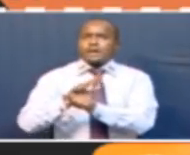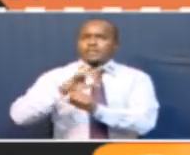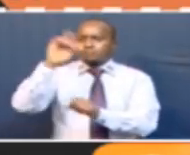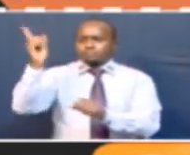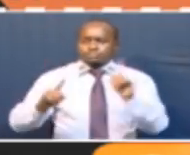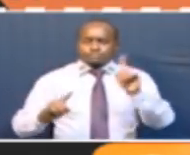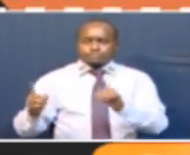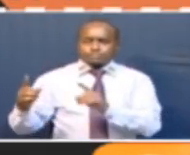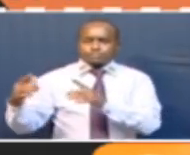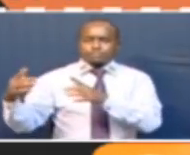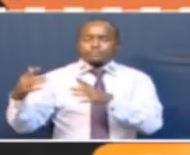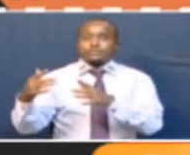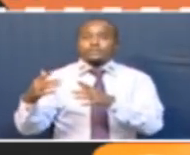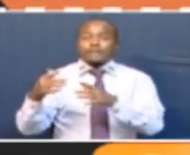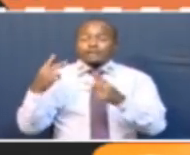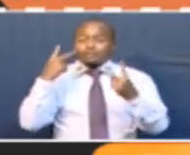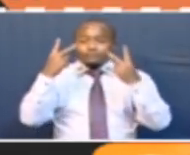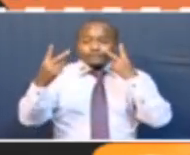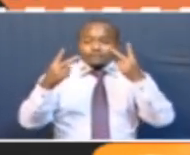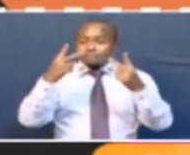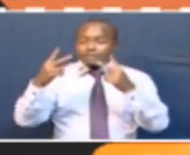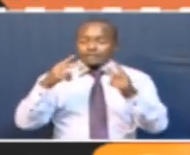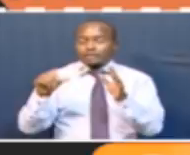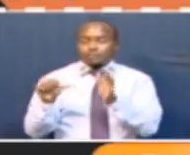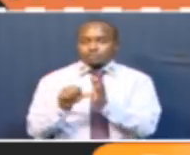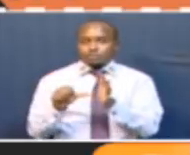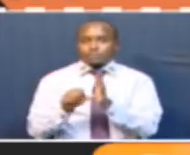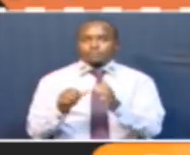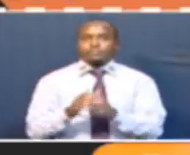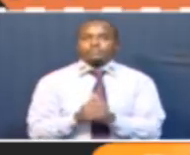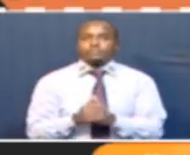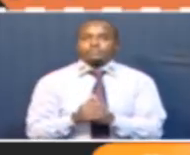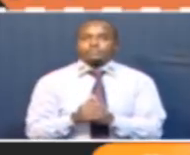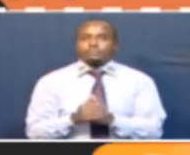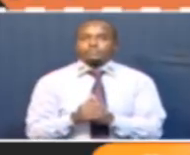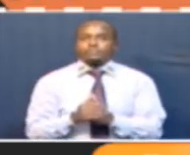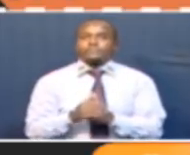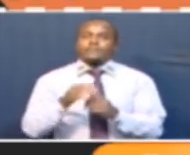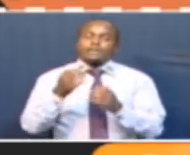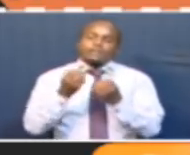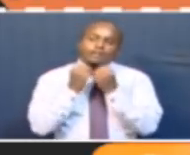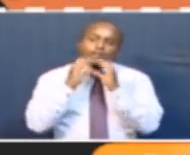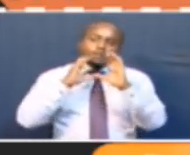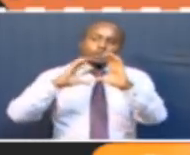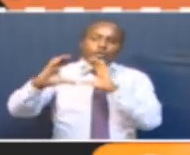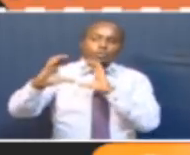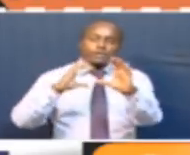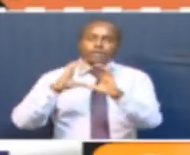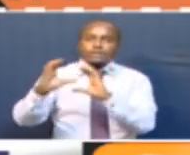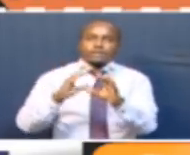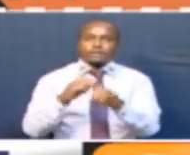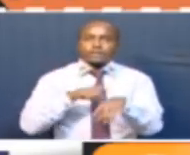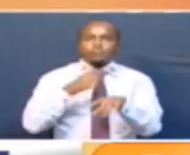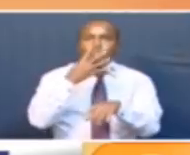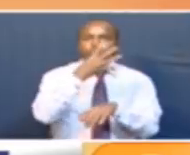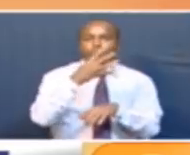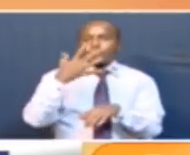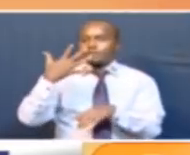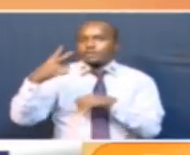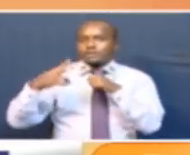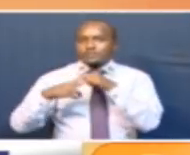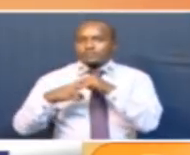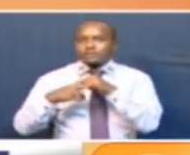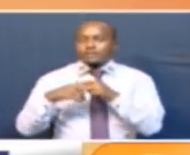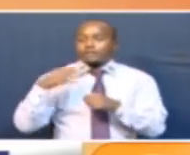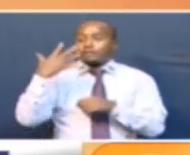visibility was therefore greatly affected. The aircraft contacted approach radar at 4:57 p.m., and 5 minutes